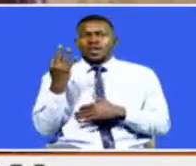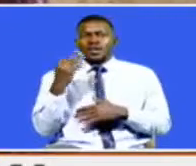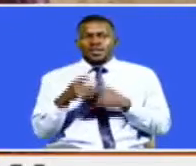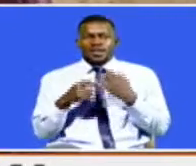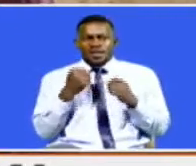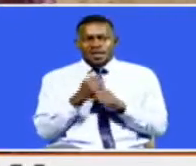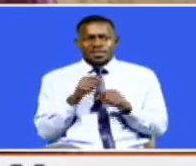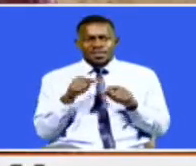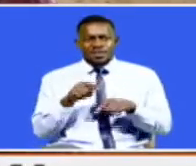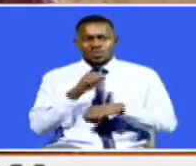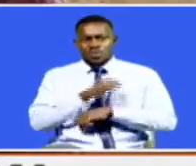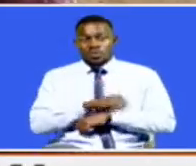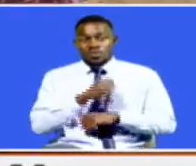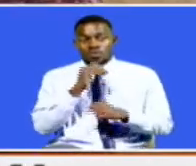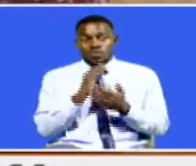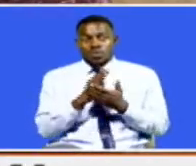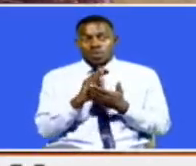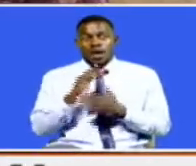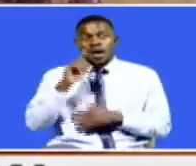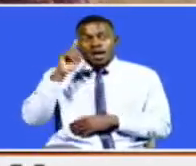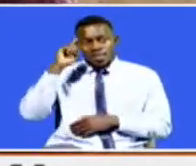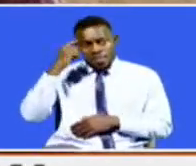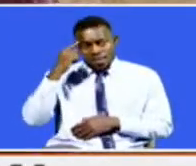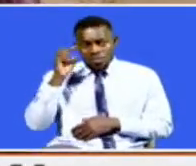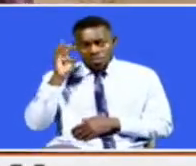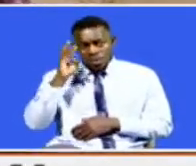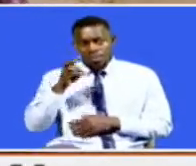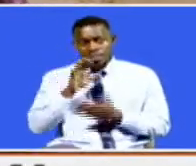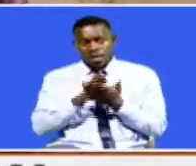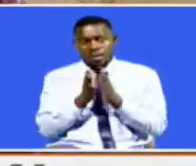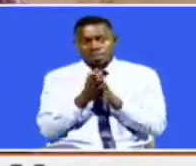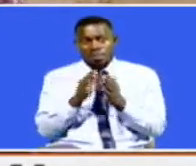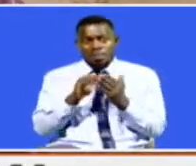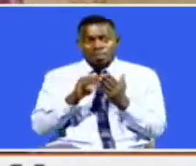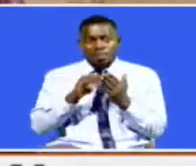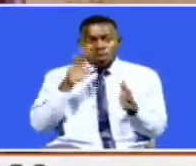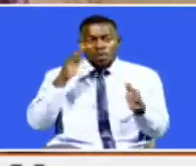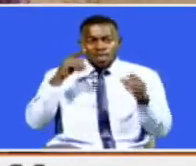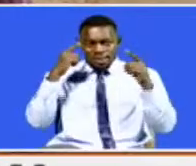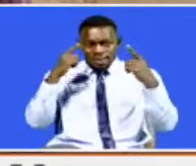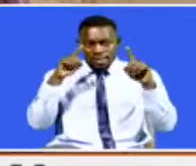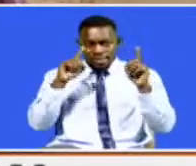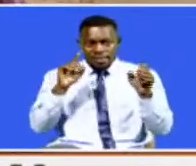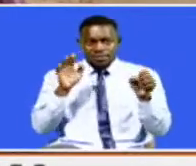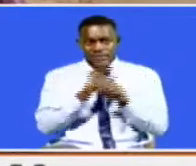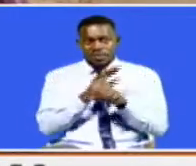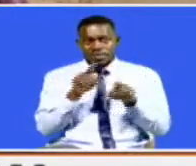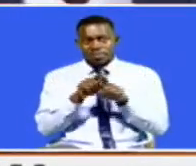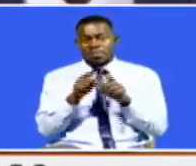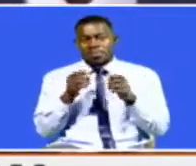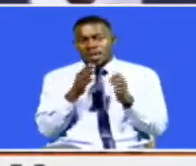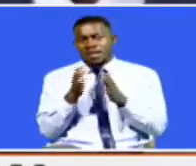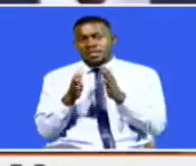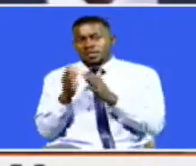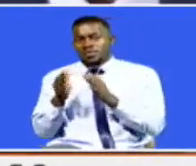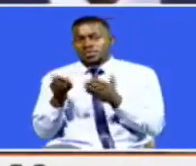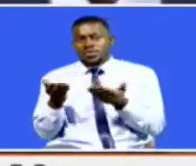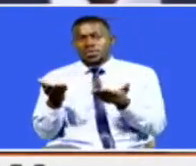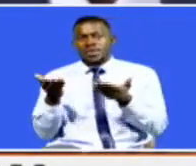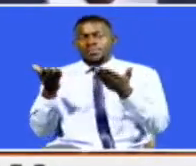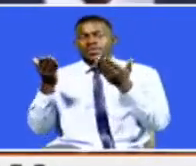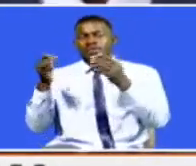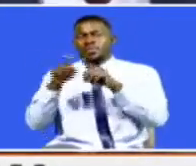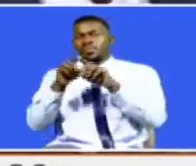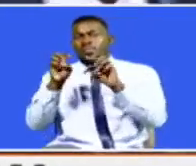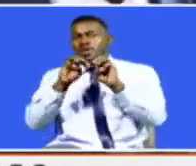can say she is going to leave a legacy of excellence even as she prepares to go to the higher classes. And it's very